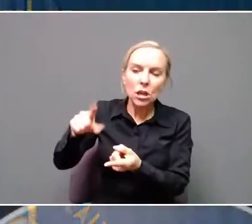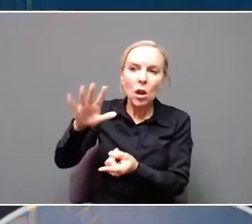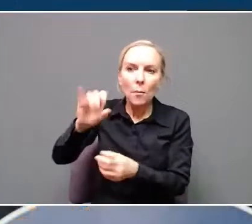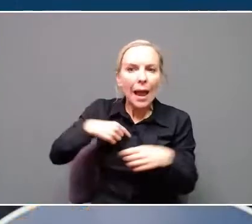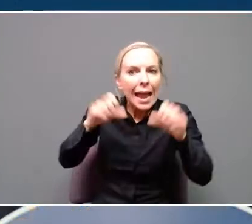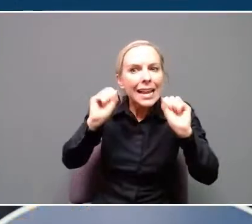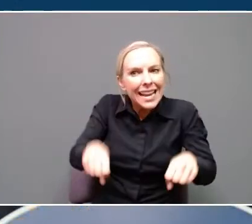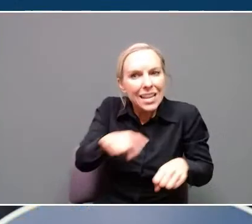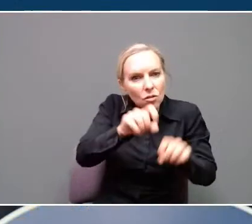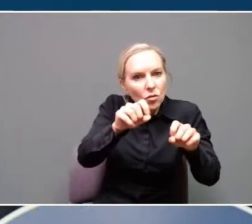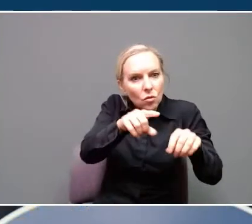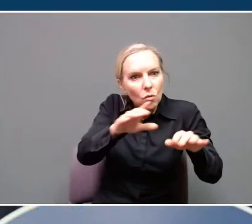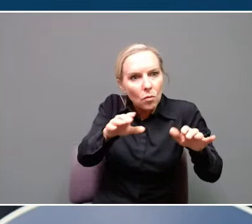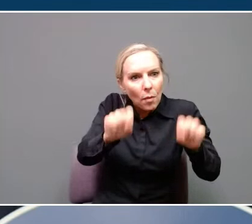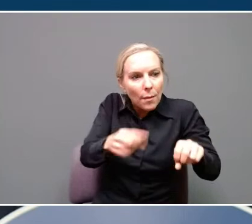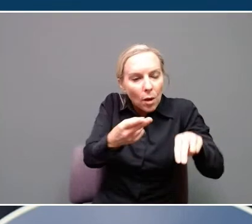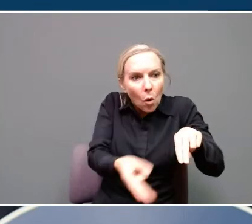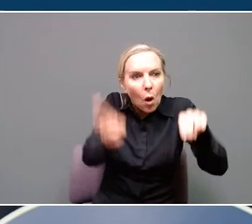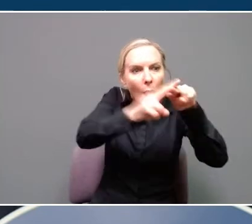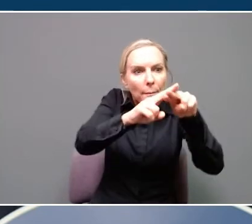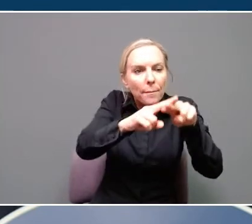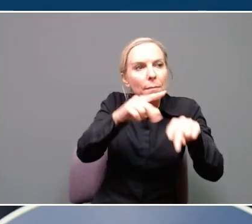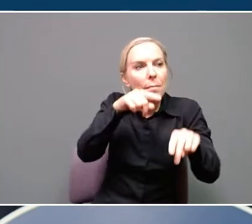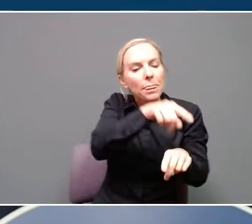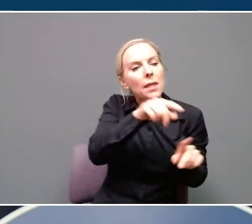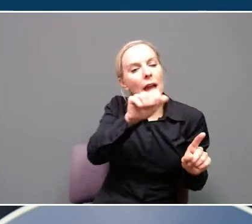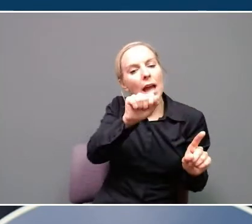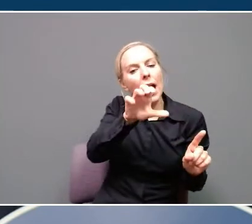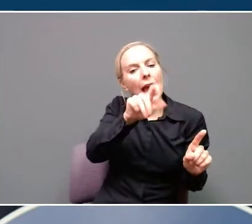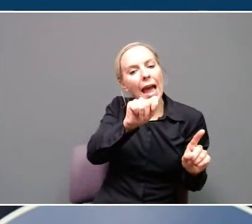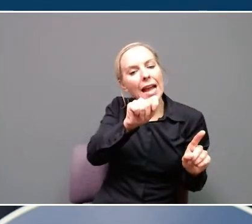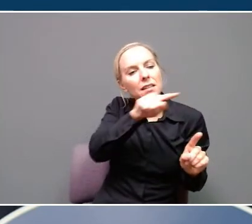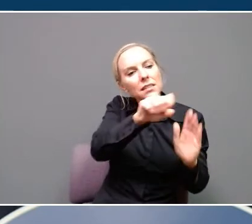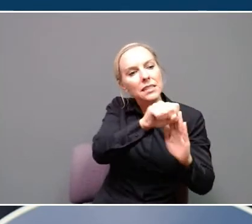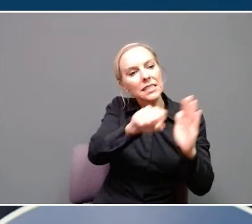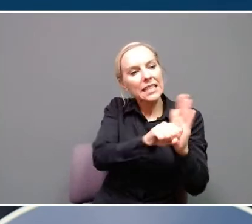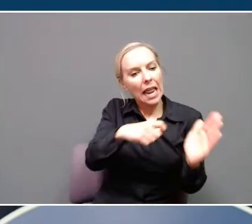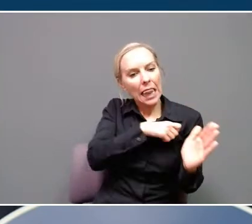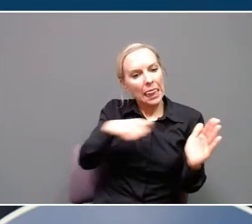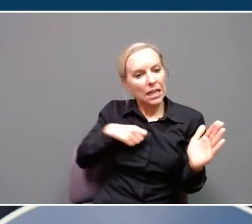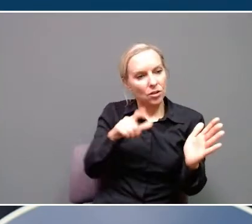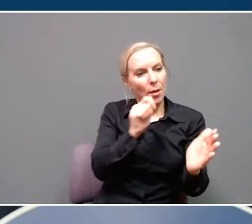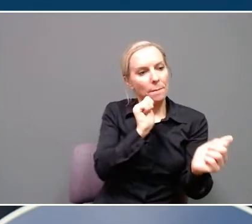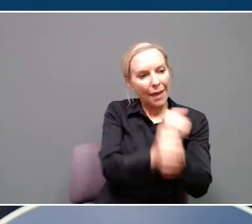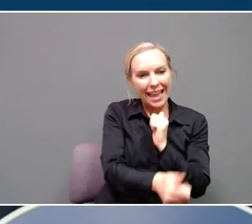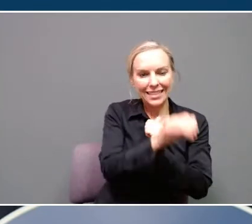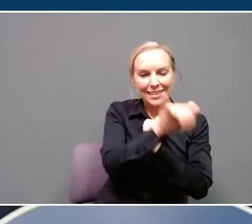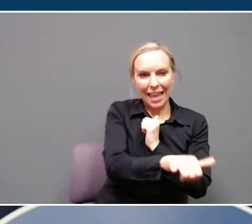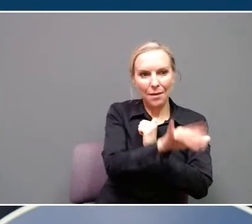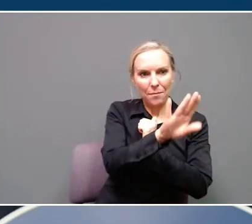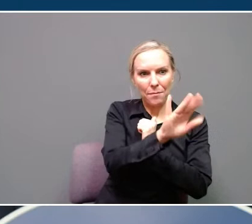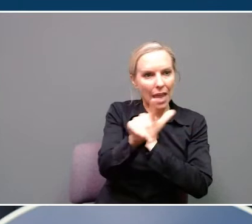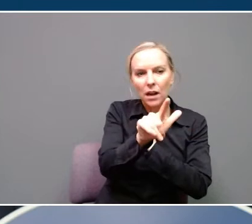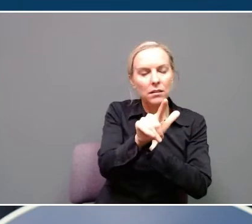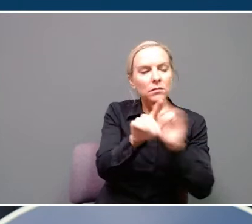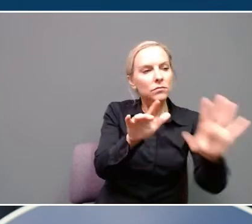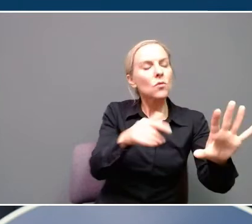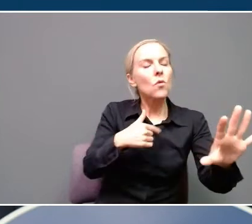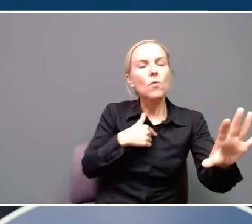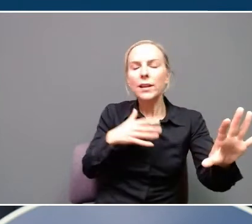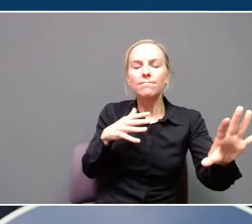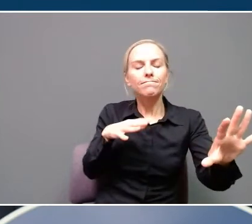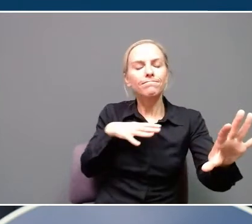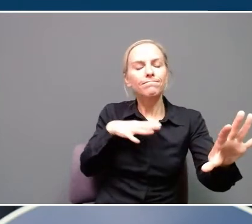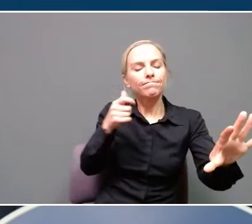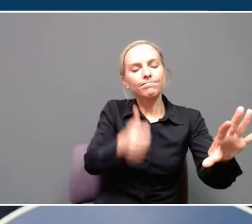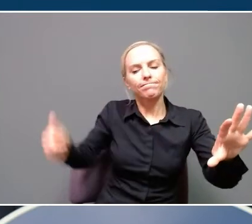of an act passed by the state legislature. So we stepped in and we froze that, knowing that it